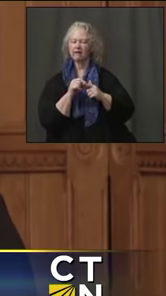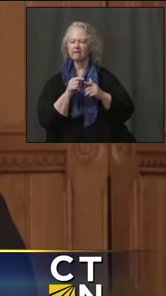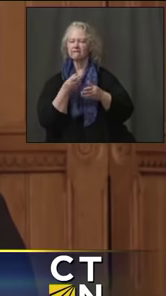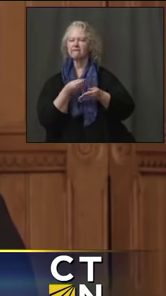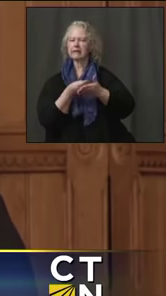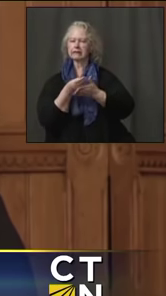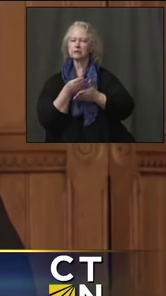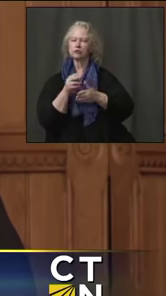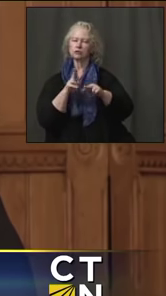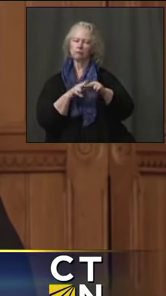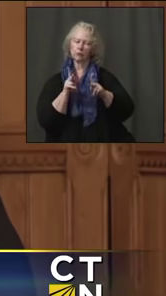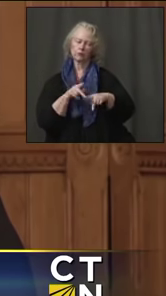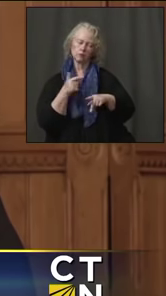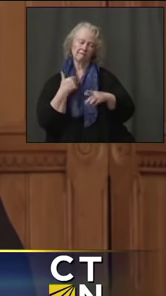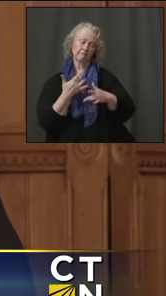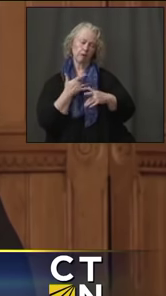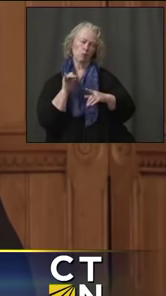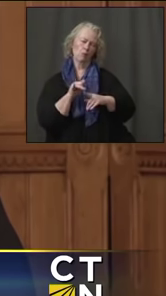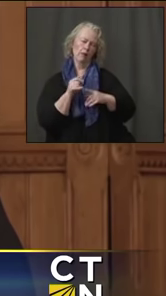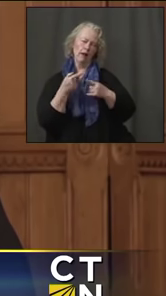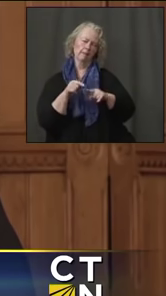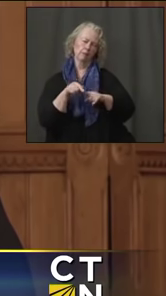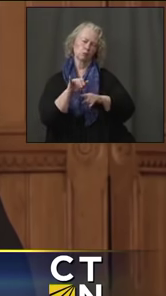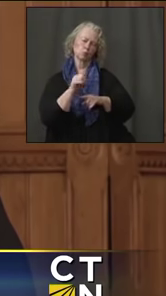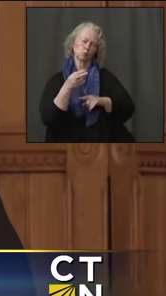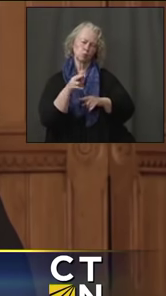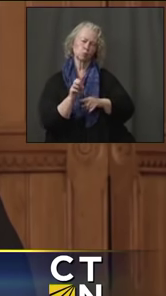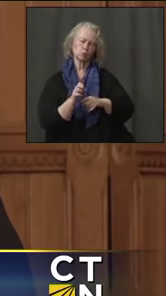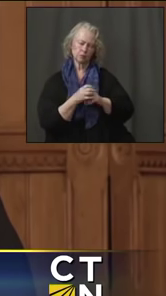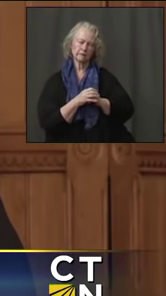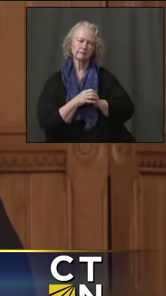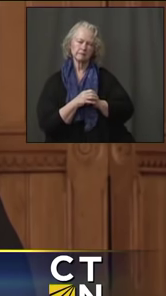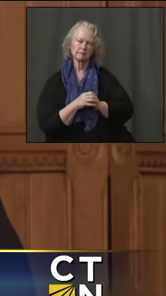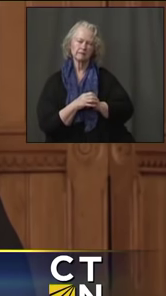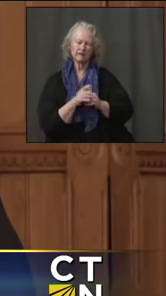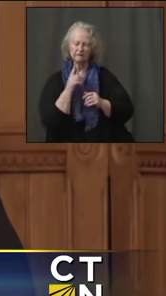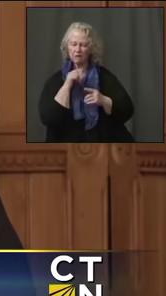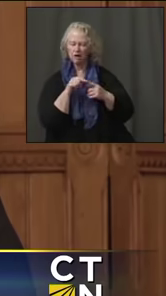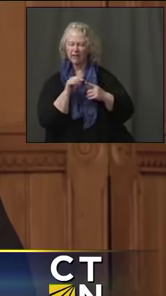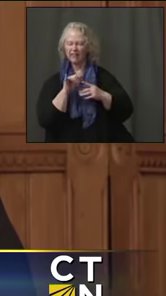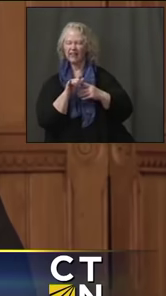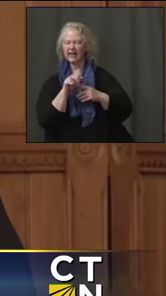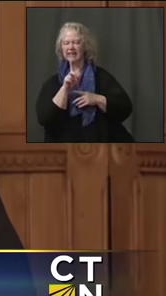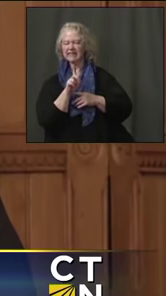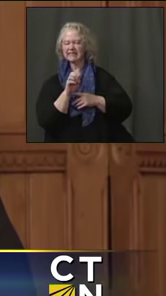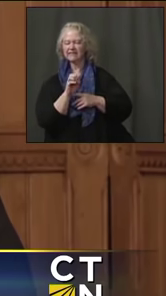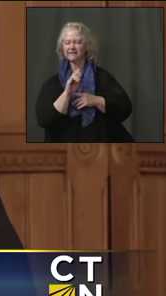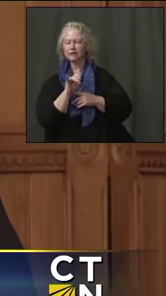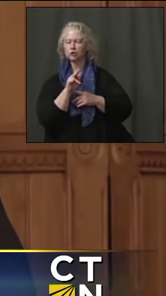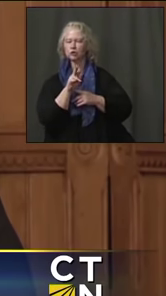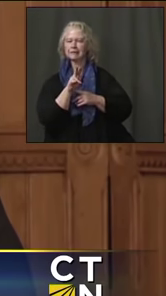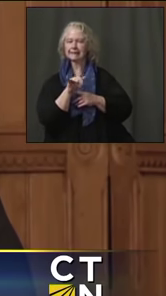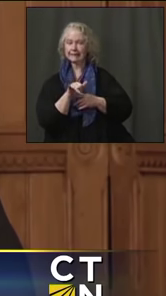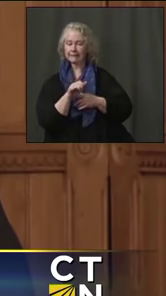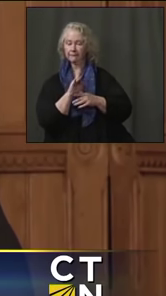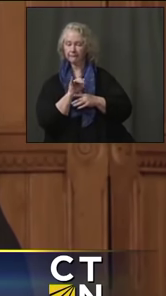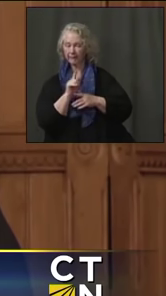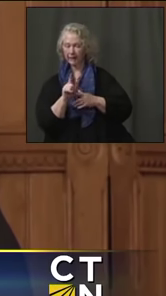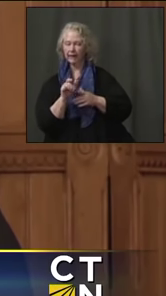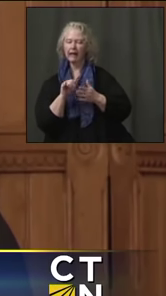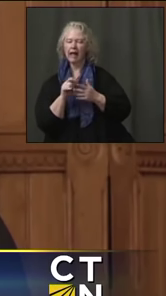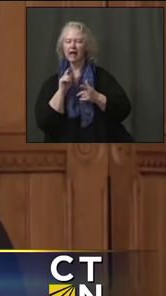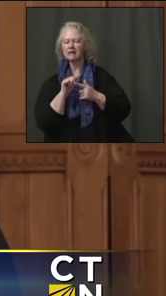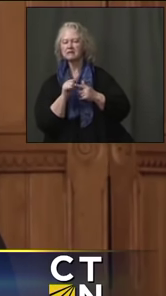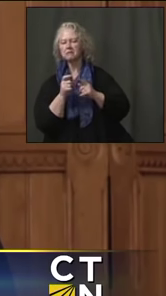special session in the month of June, at minimum a deficiency bill and a small package of some revenue or appropriation adjustments.